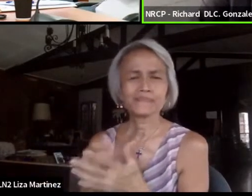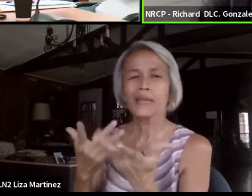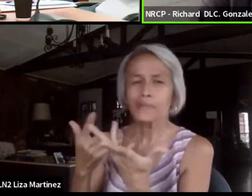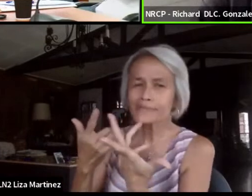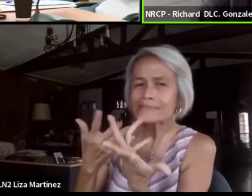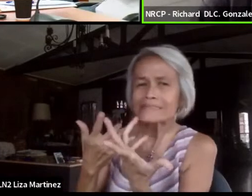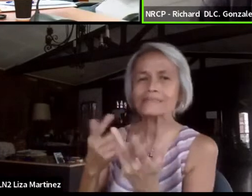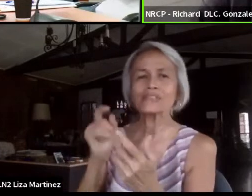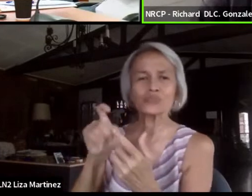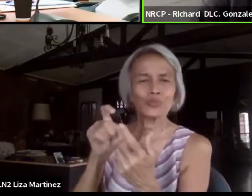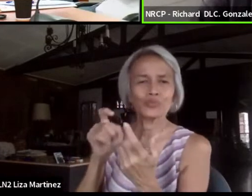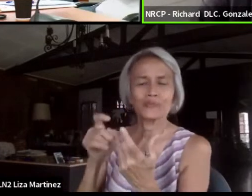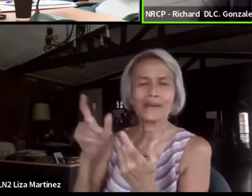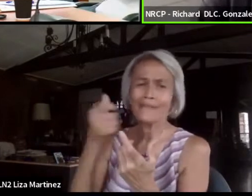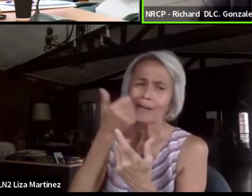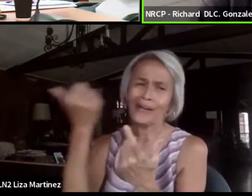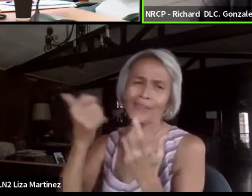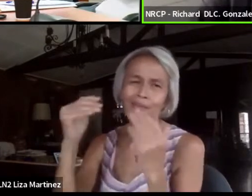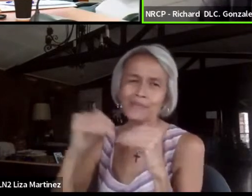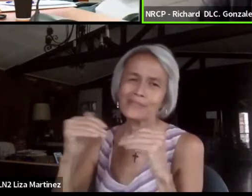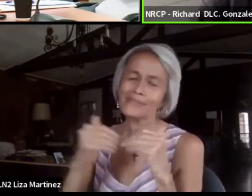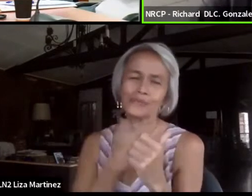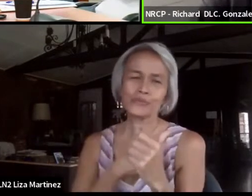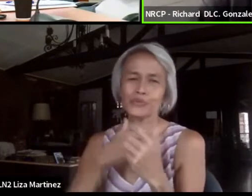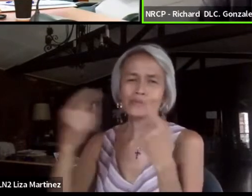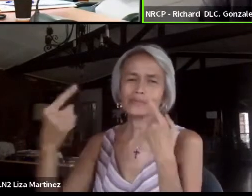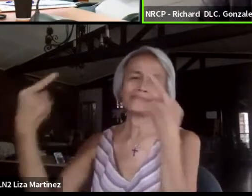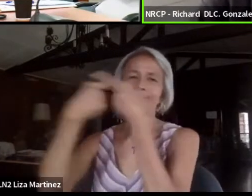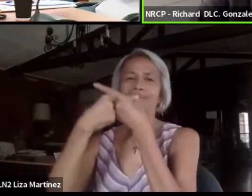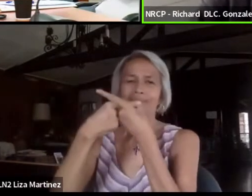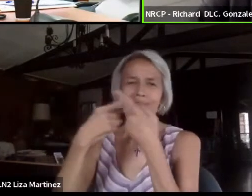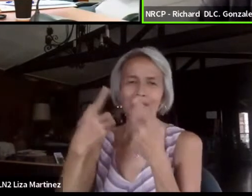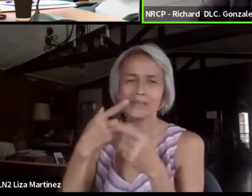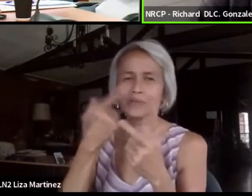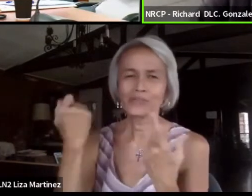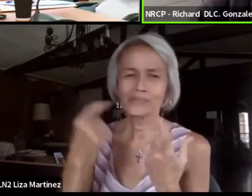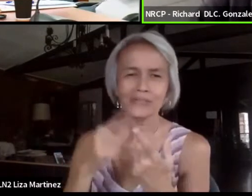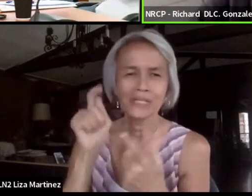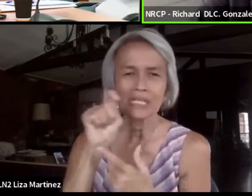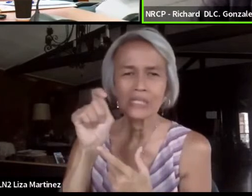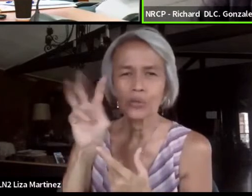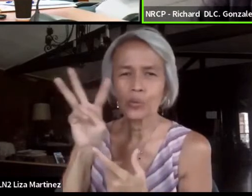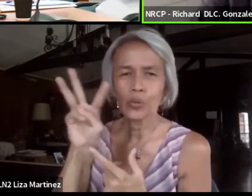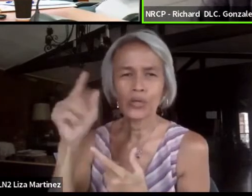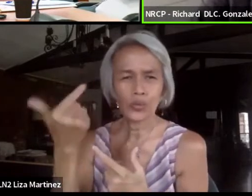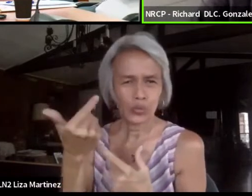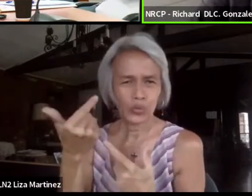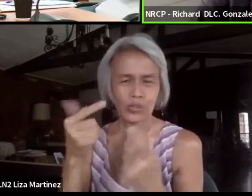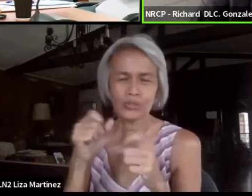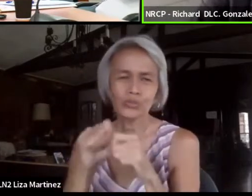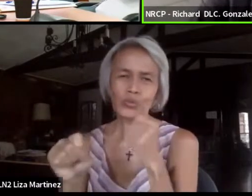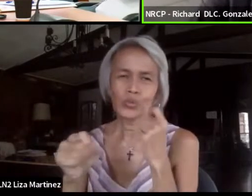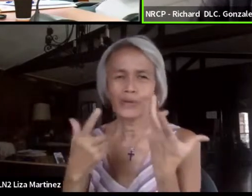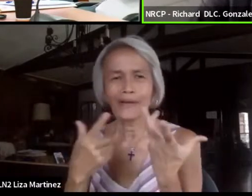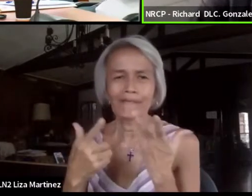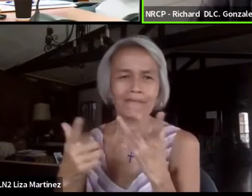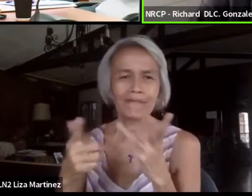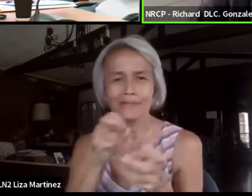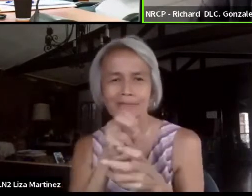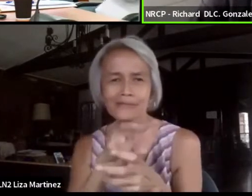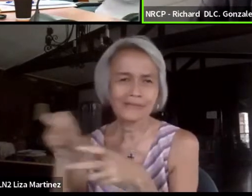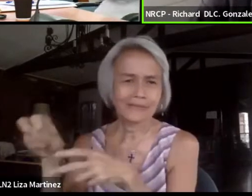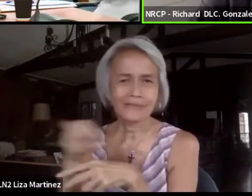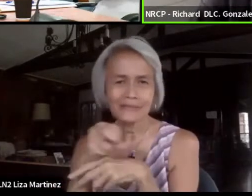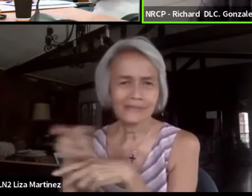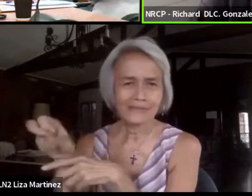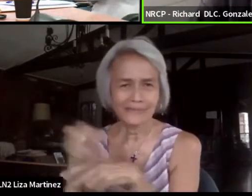today, and I was supposed to be there also because they have started the technical working group, which I am also part of the technical working group in the